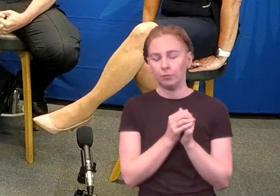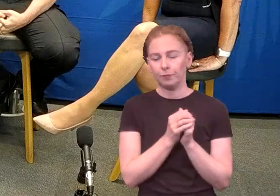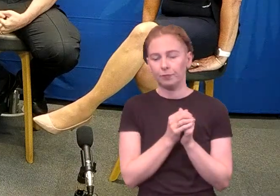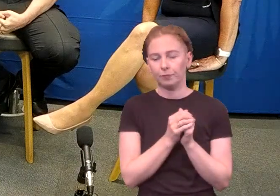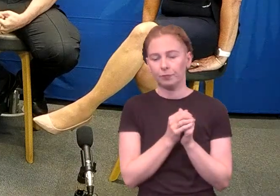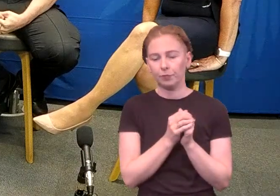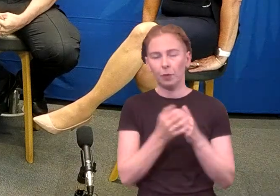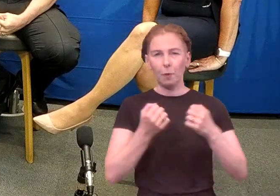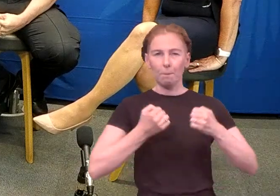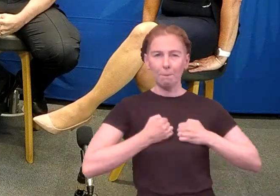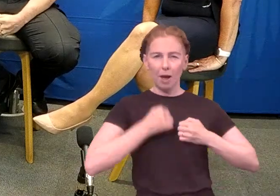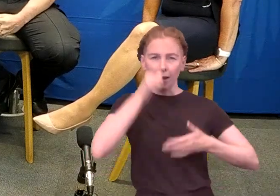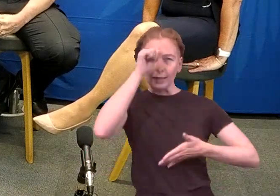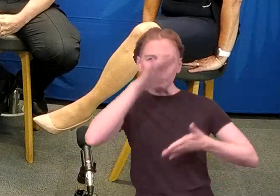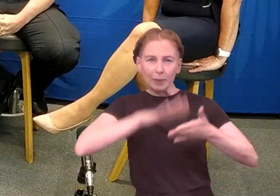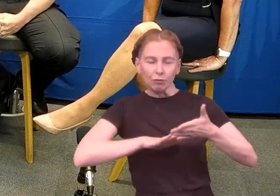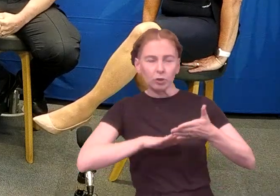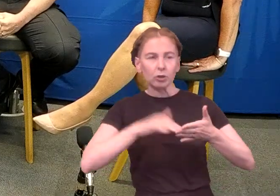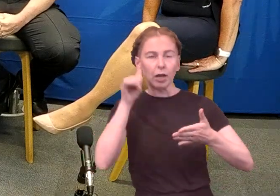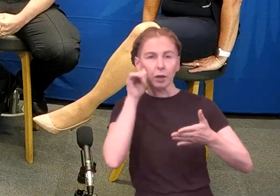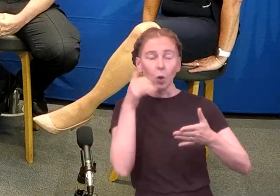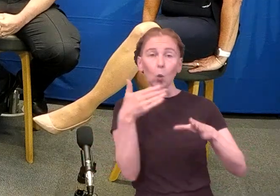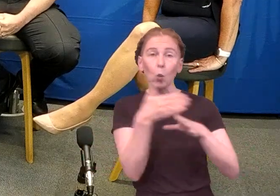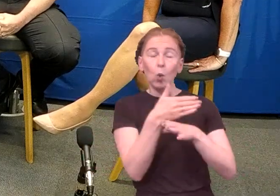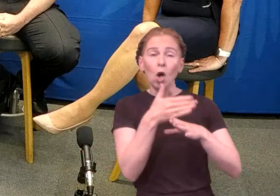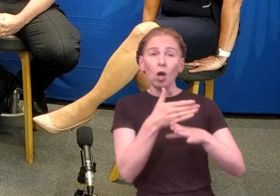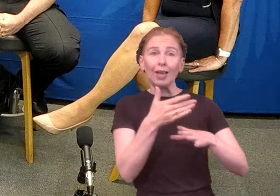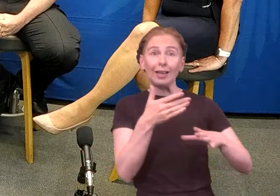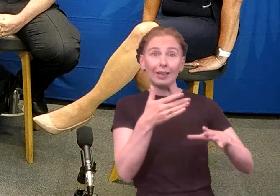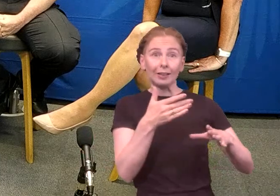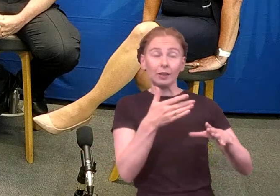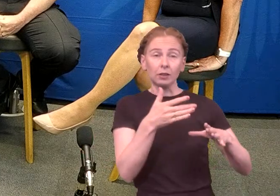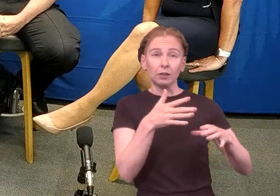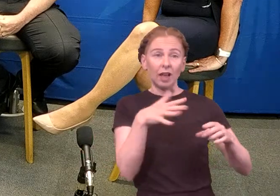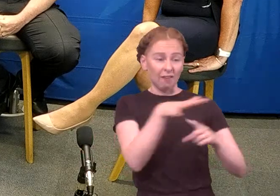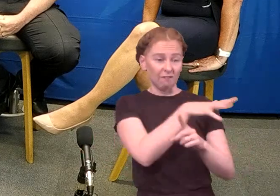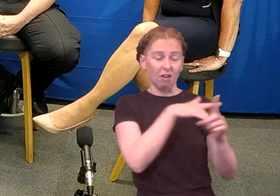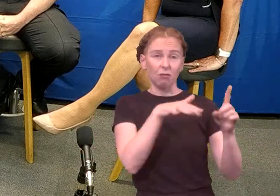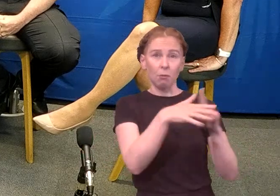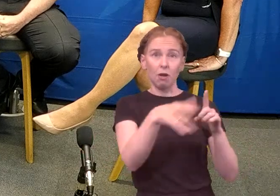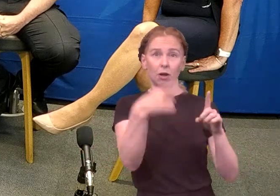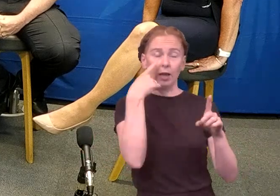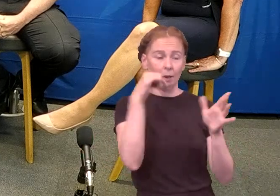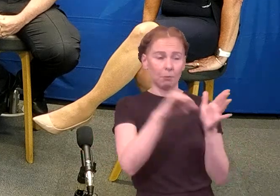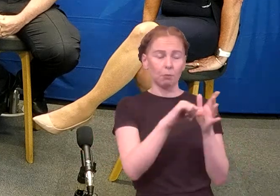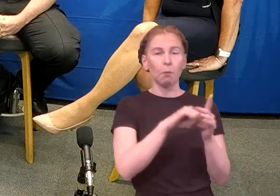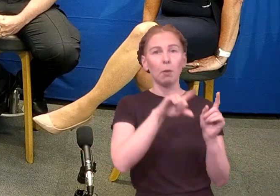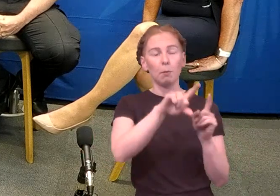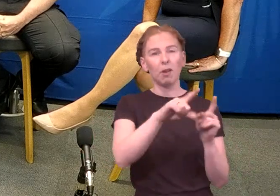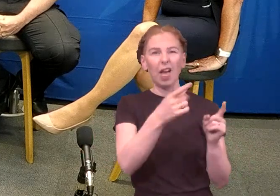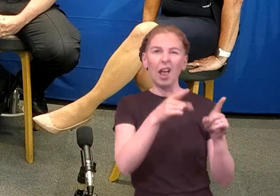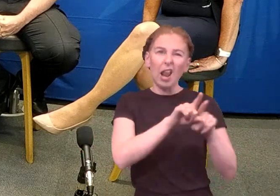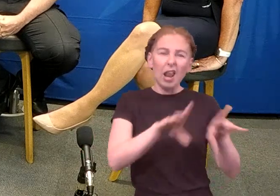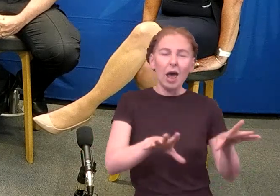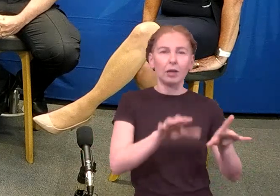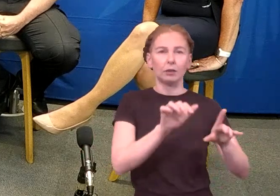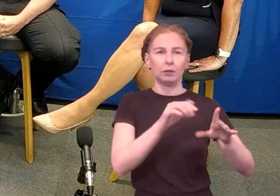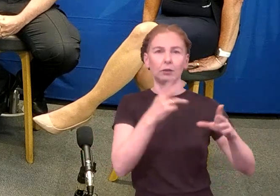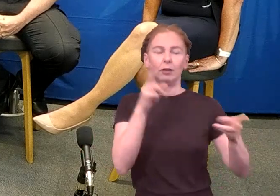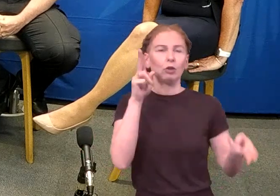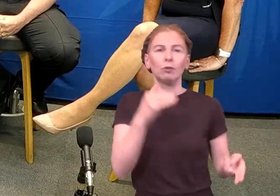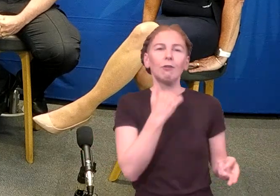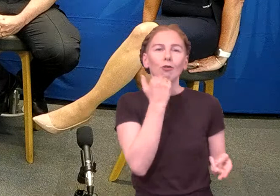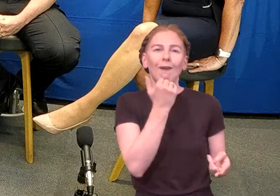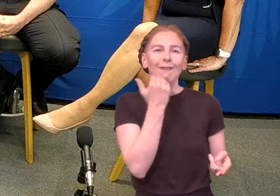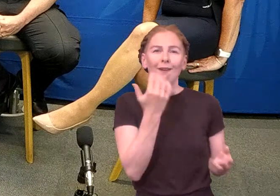actual working conditions, sometimes it can be about things like, as you said, lack of equipment, but also accommodation that goes